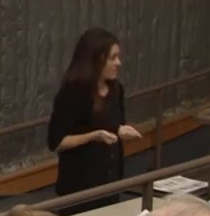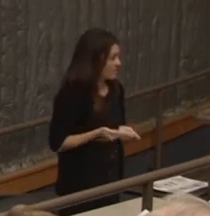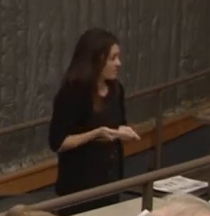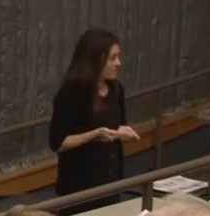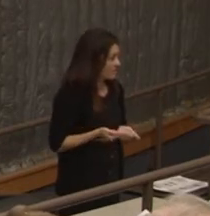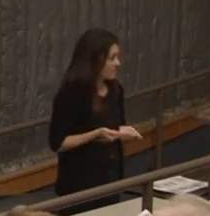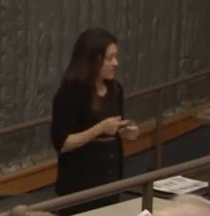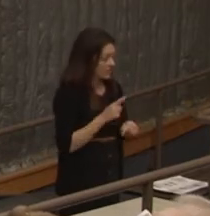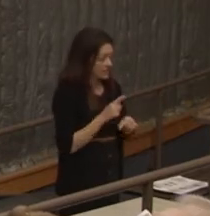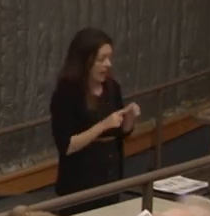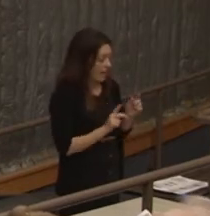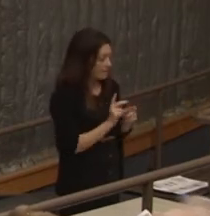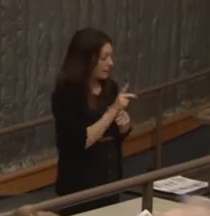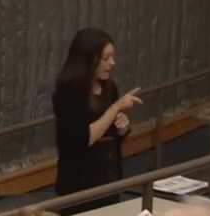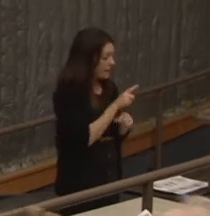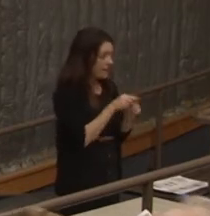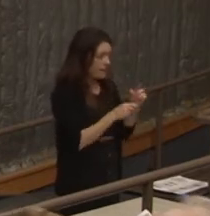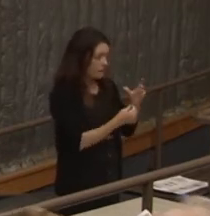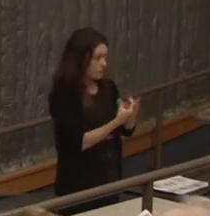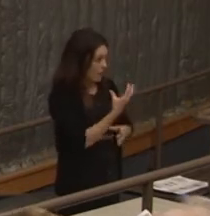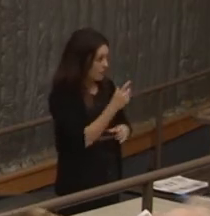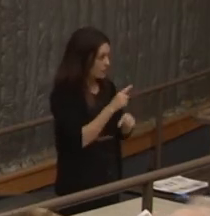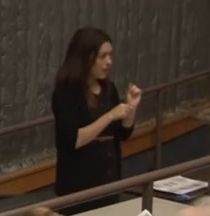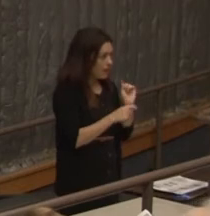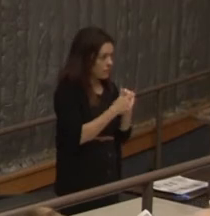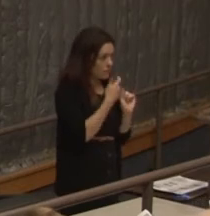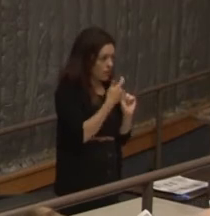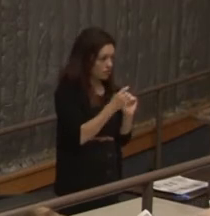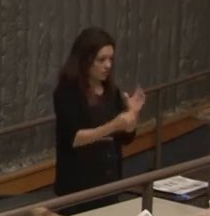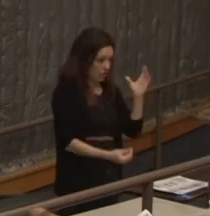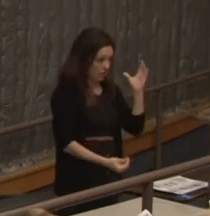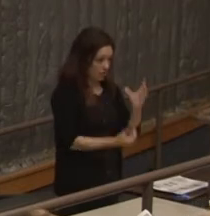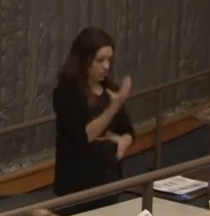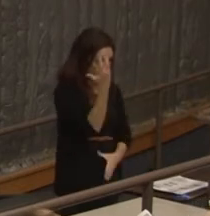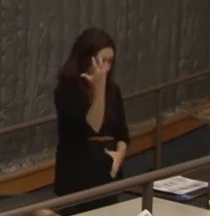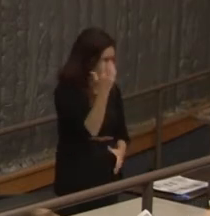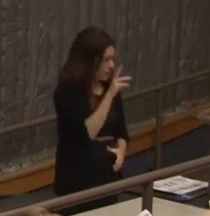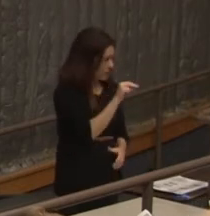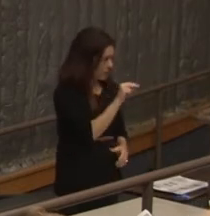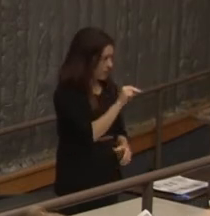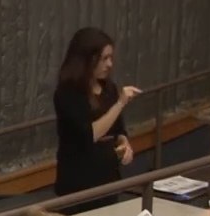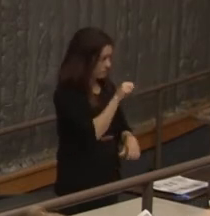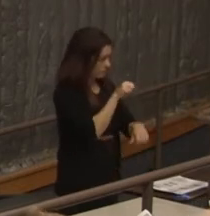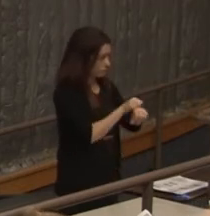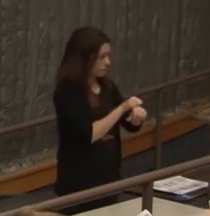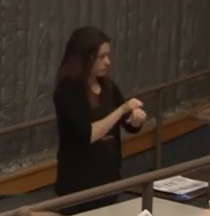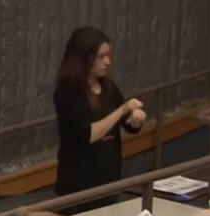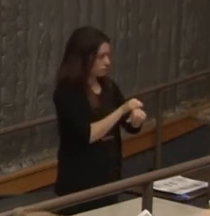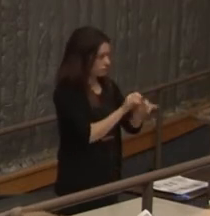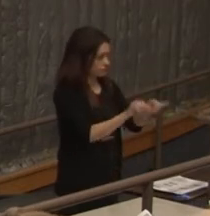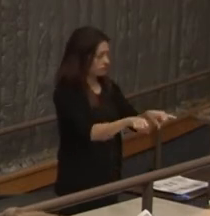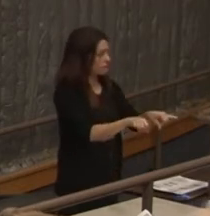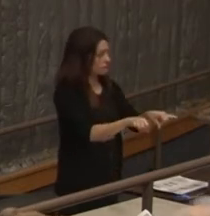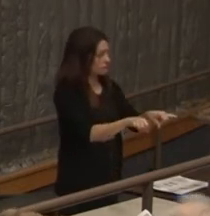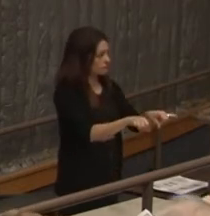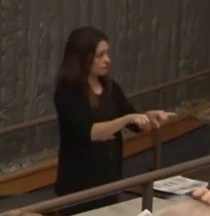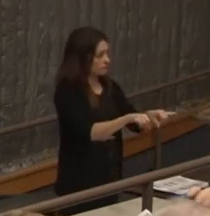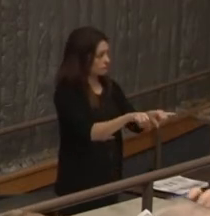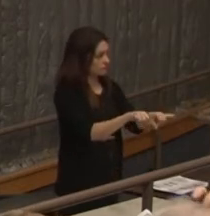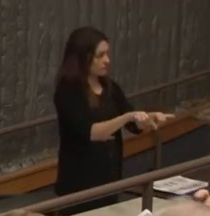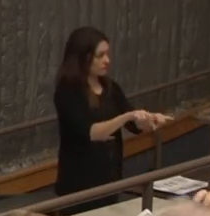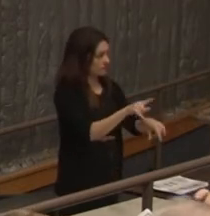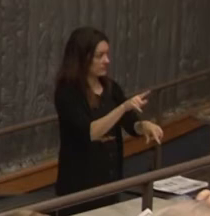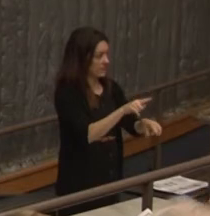can't plant stone or brick and watch it, you know, flourish. They're inert matter.